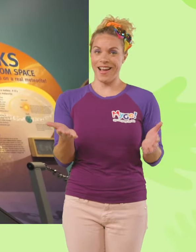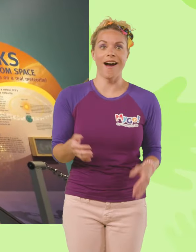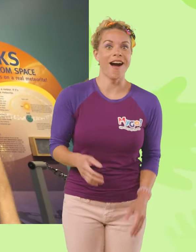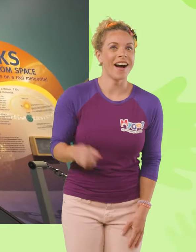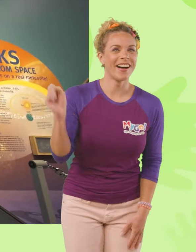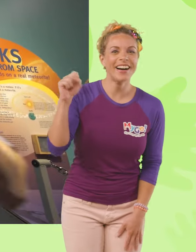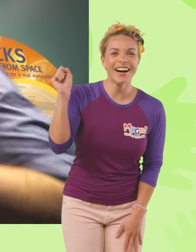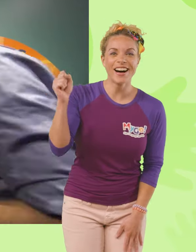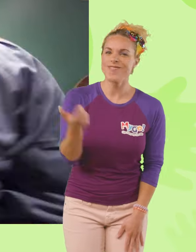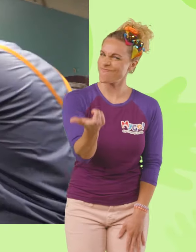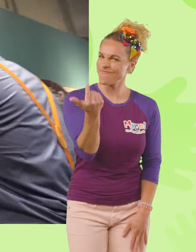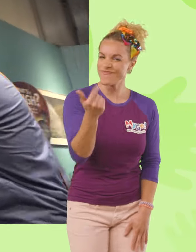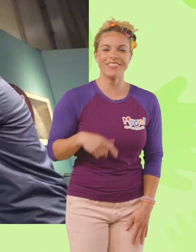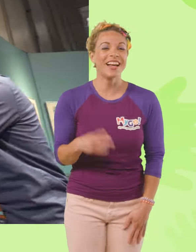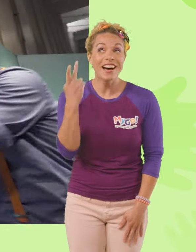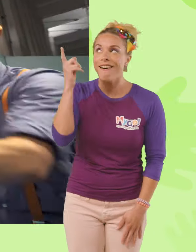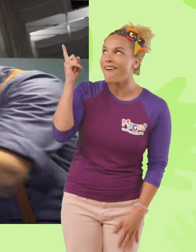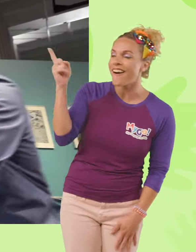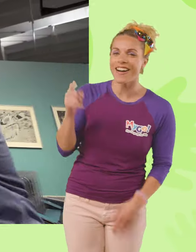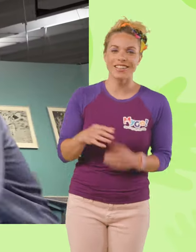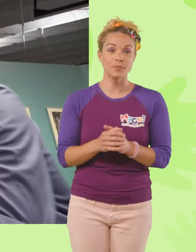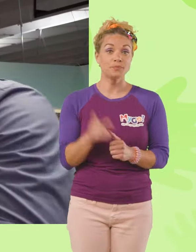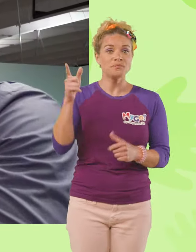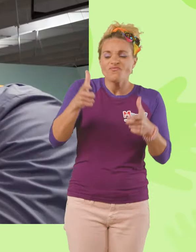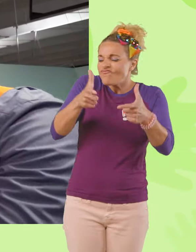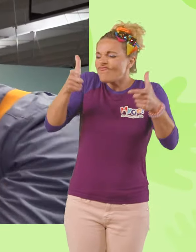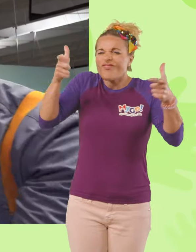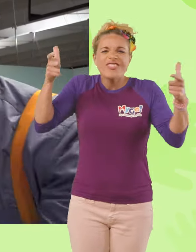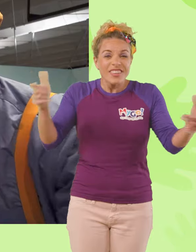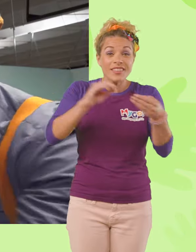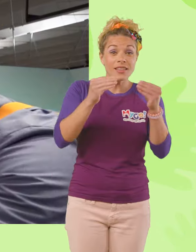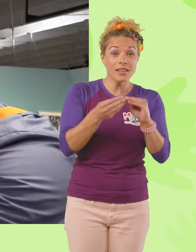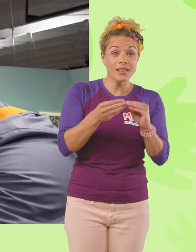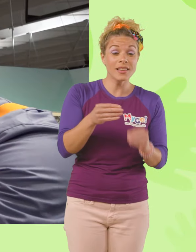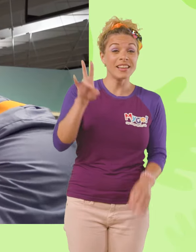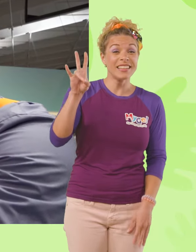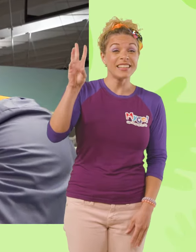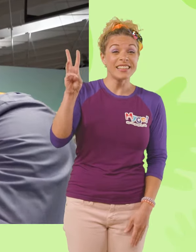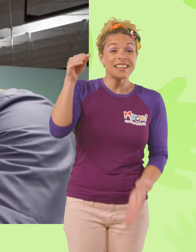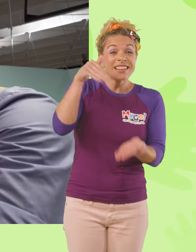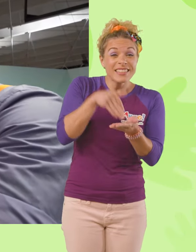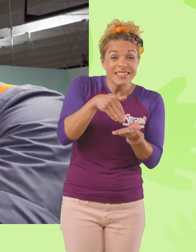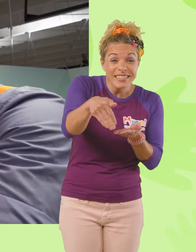numbers? Yeah! Check this out. This is a big number.